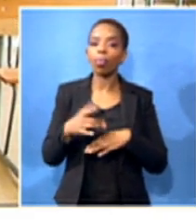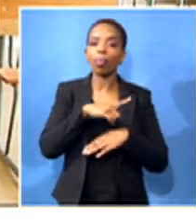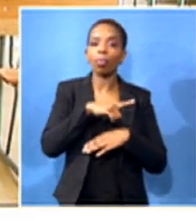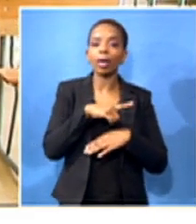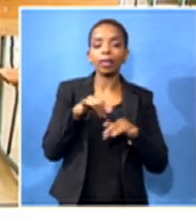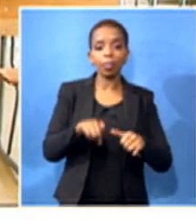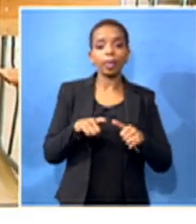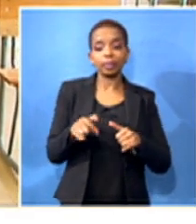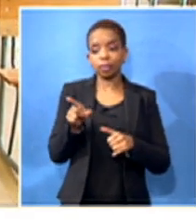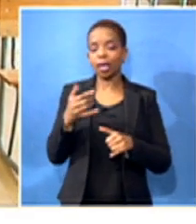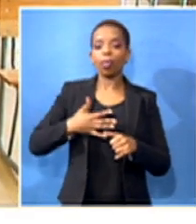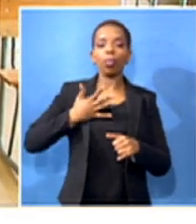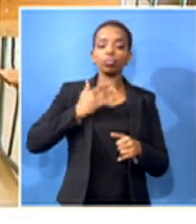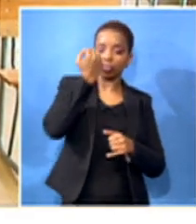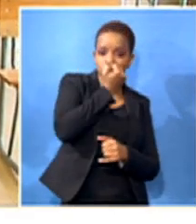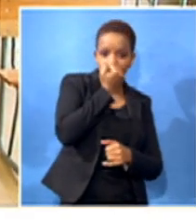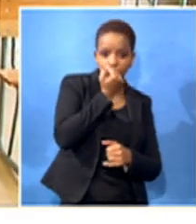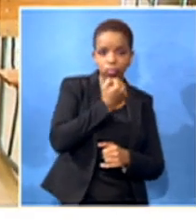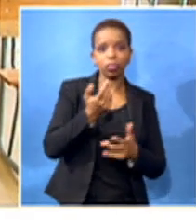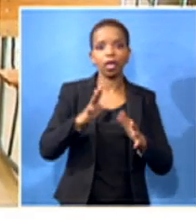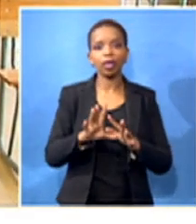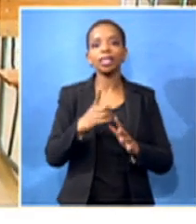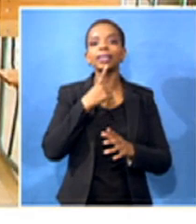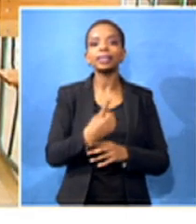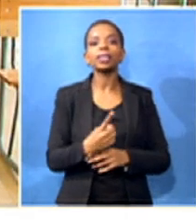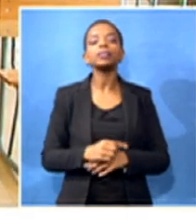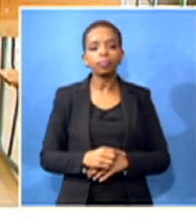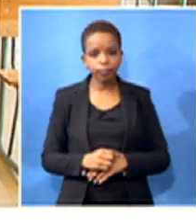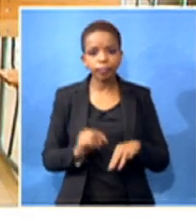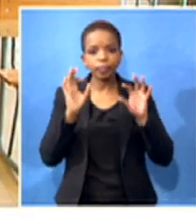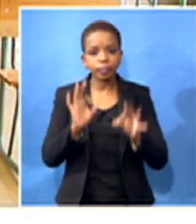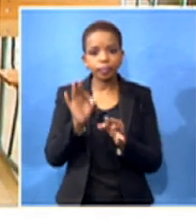and confirm that consignment was actually delivered